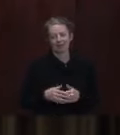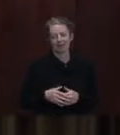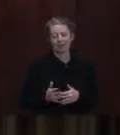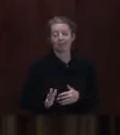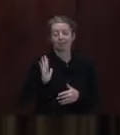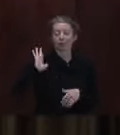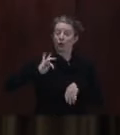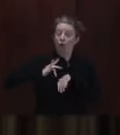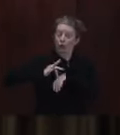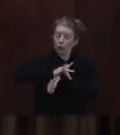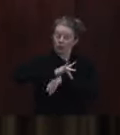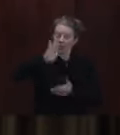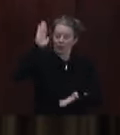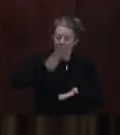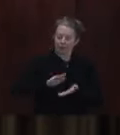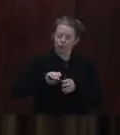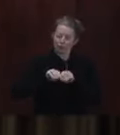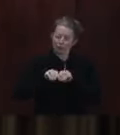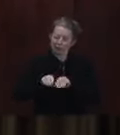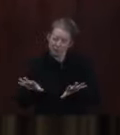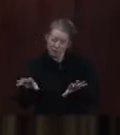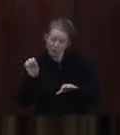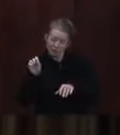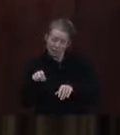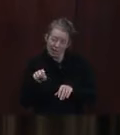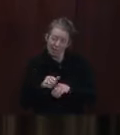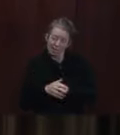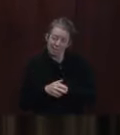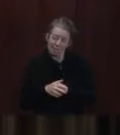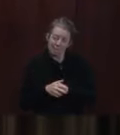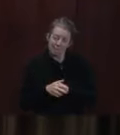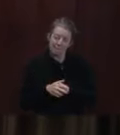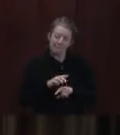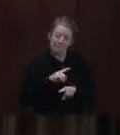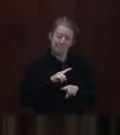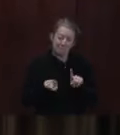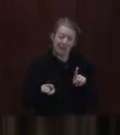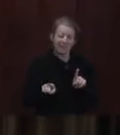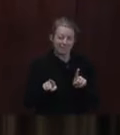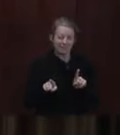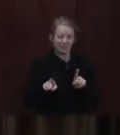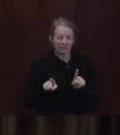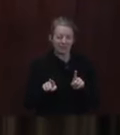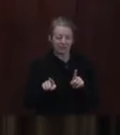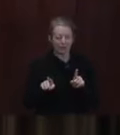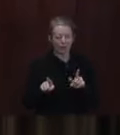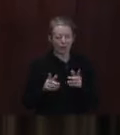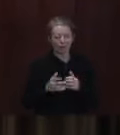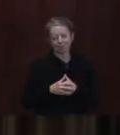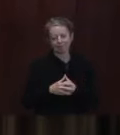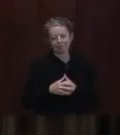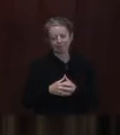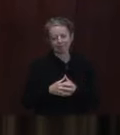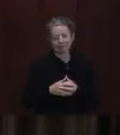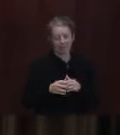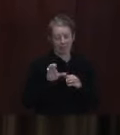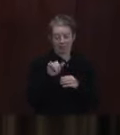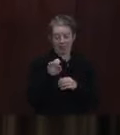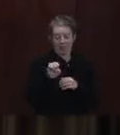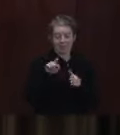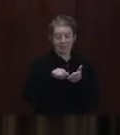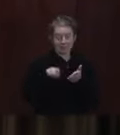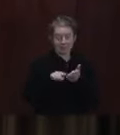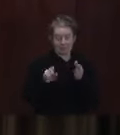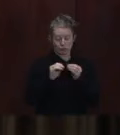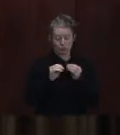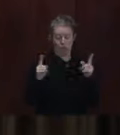had less transmission, but probably harder as case investigations have gotten much more complicated and folks are